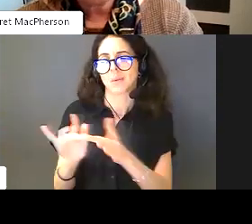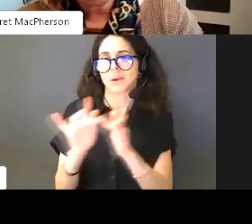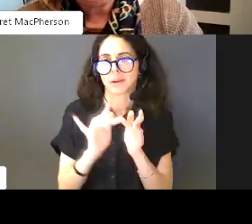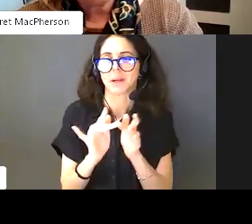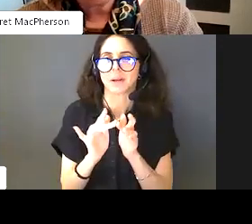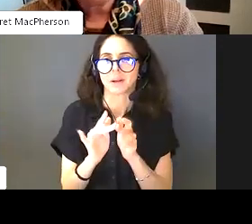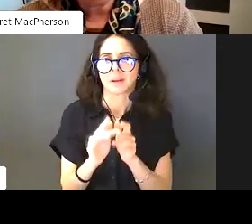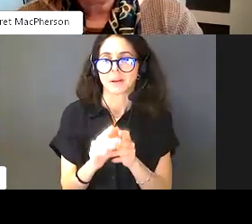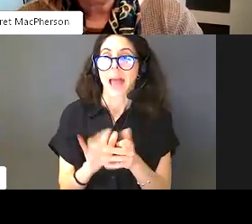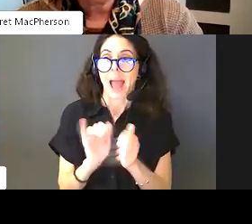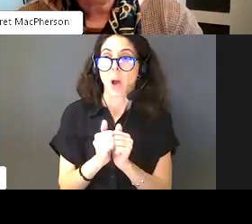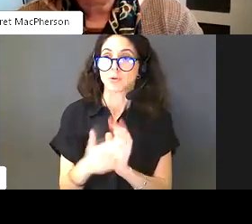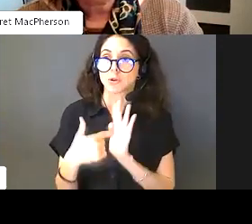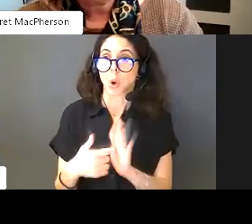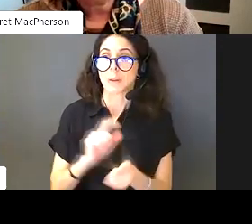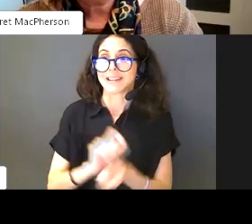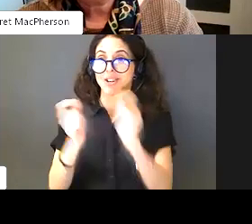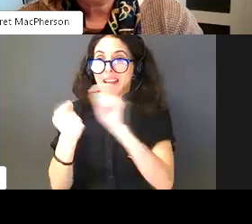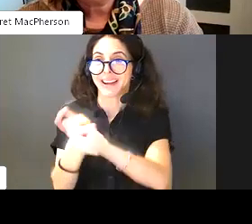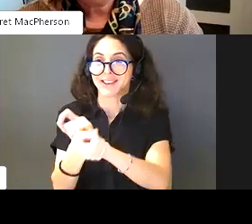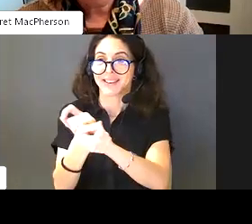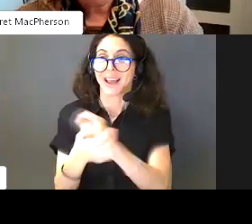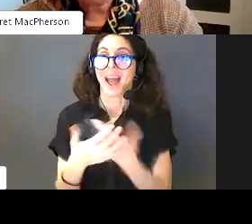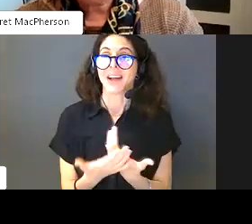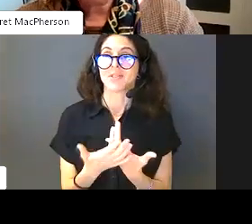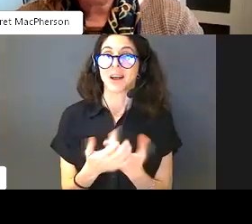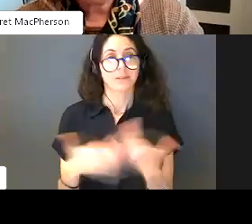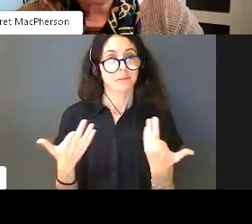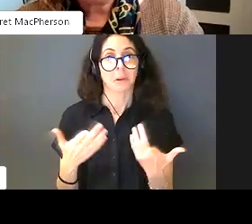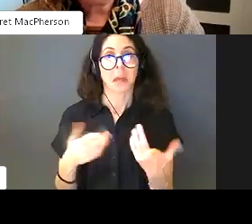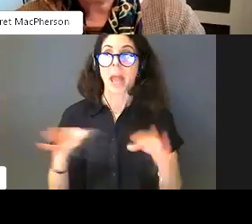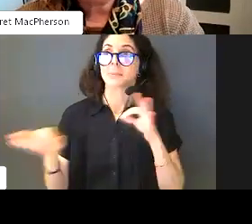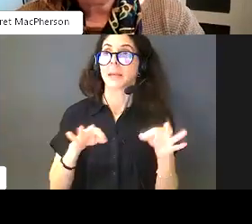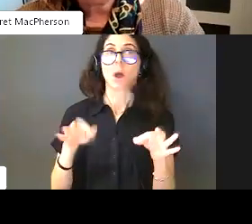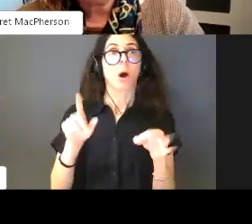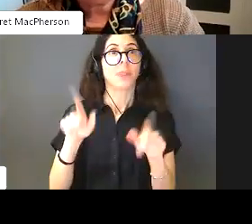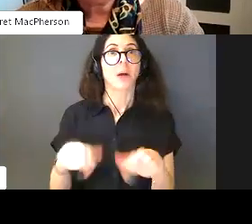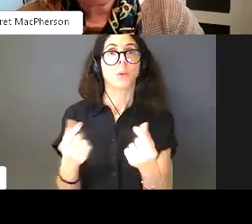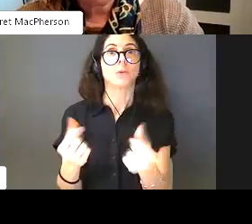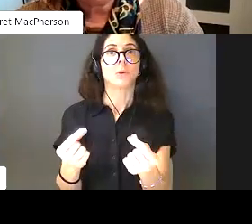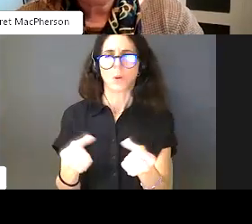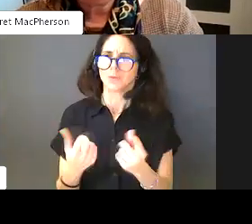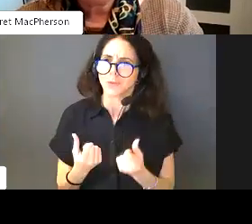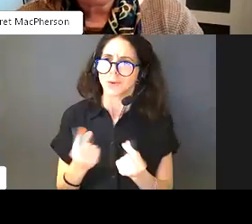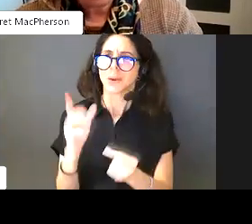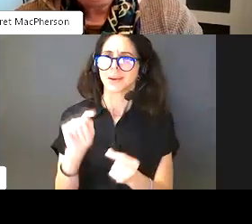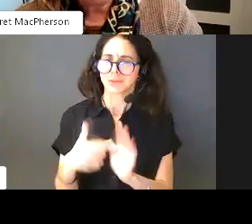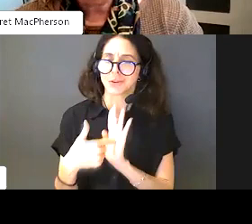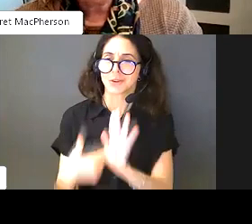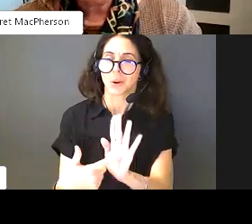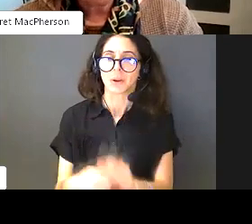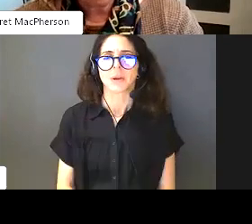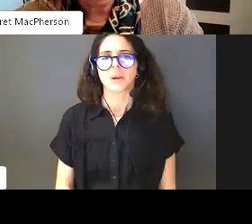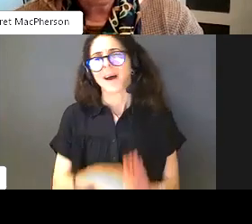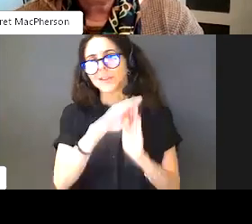work for networks, about being the change and walking the talk. So there's ideas about creating your agenda,